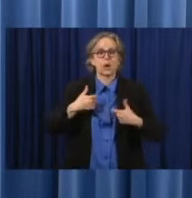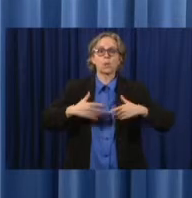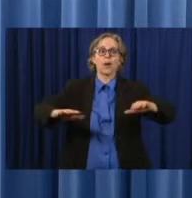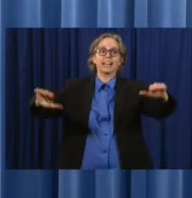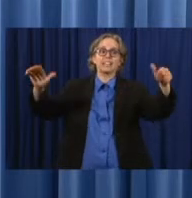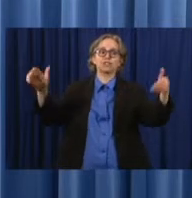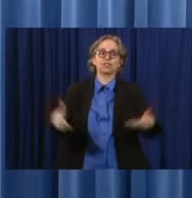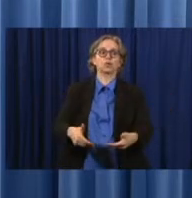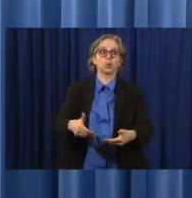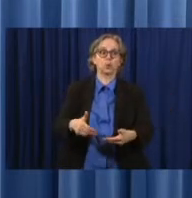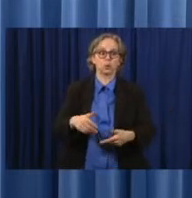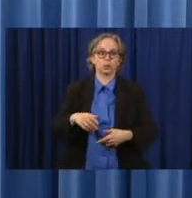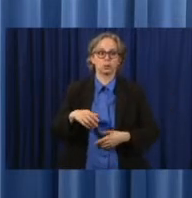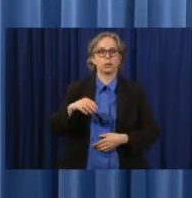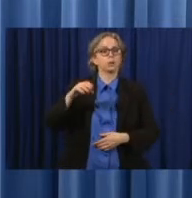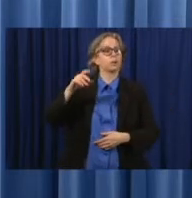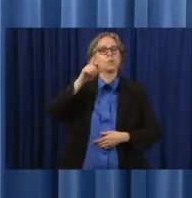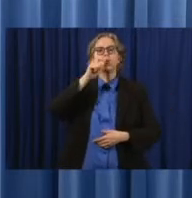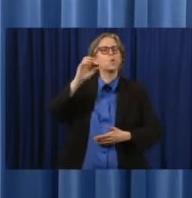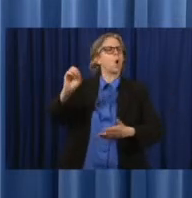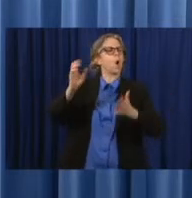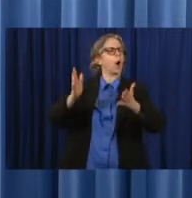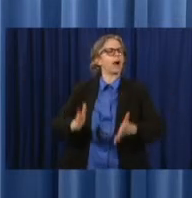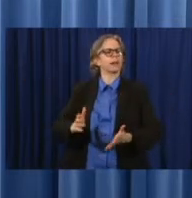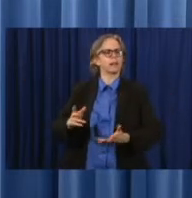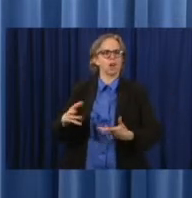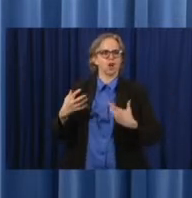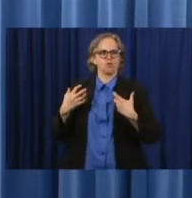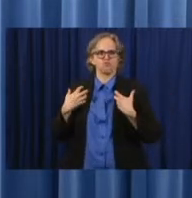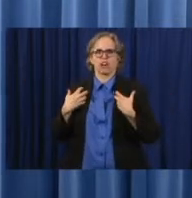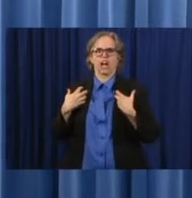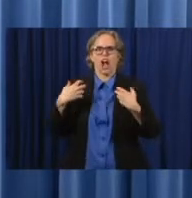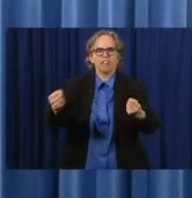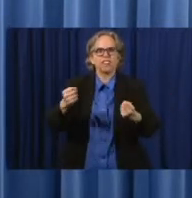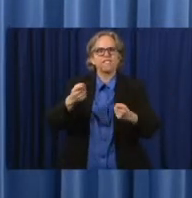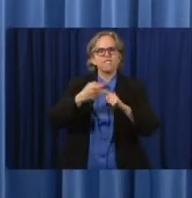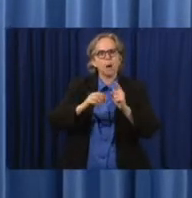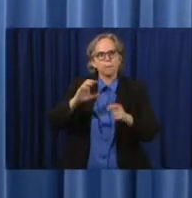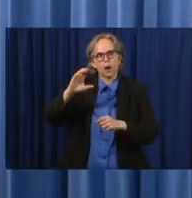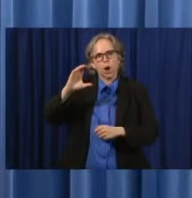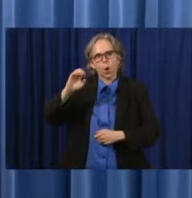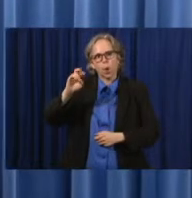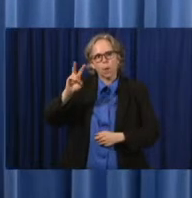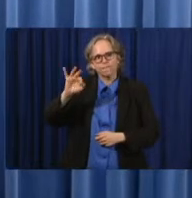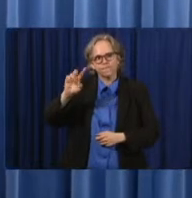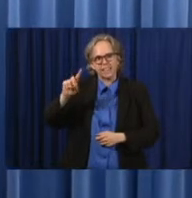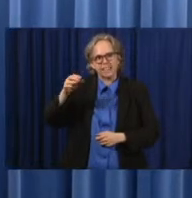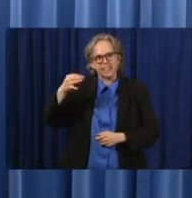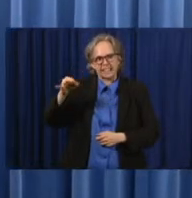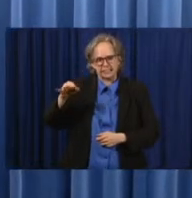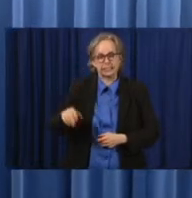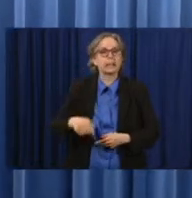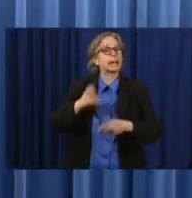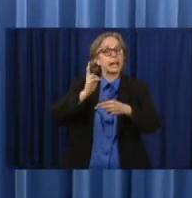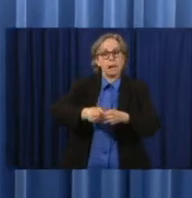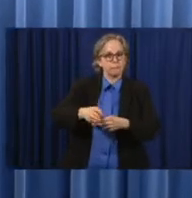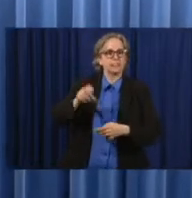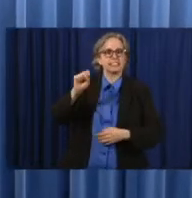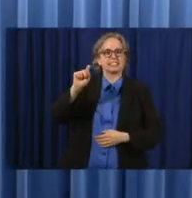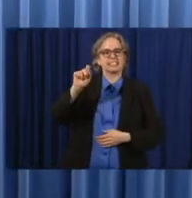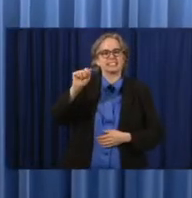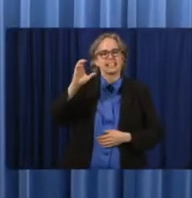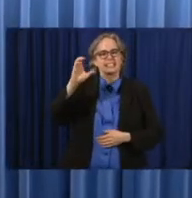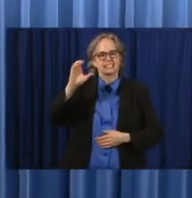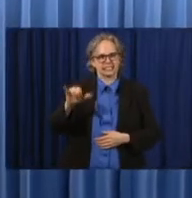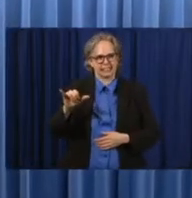COVID-19. Stacy from Northeast Ohio. Her battle was certainly not an easy one, and she'll tell you about it.